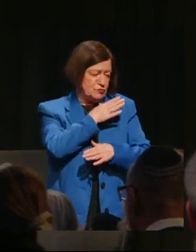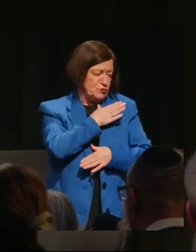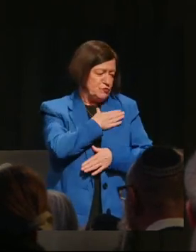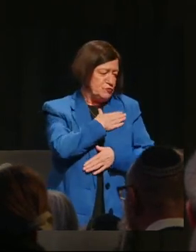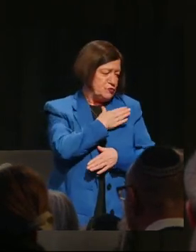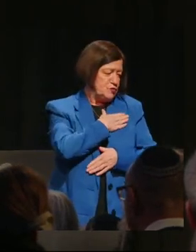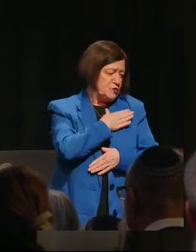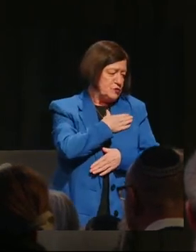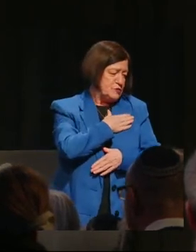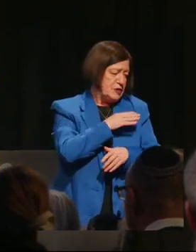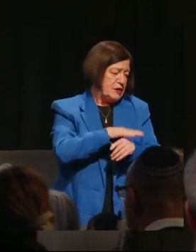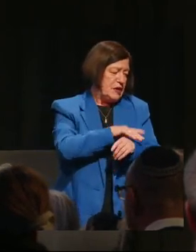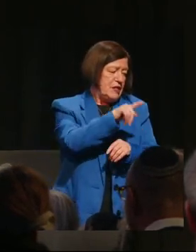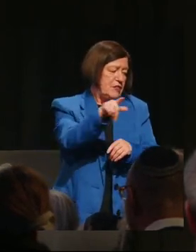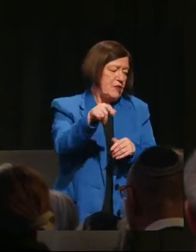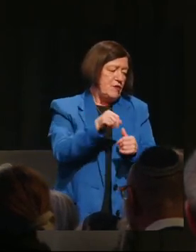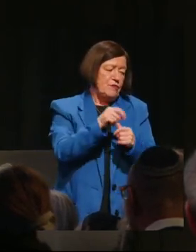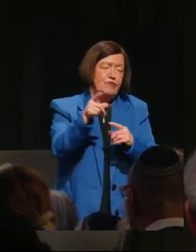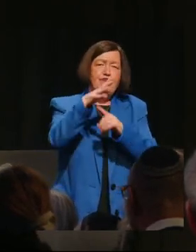Hesnishmo.